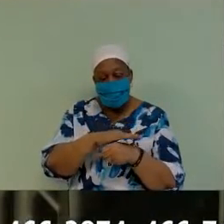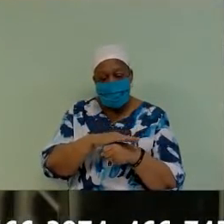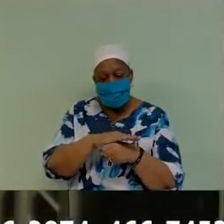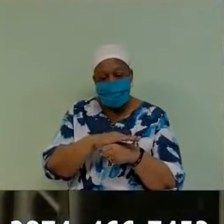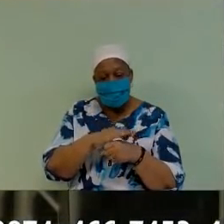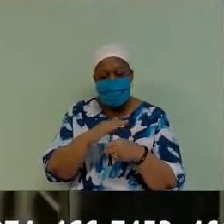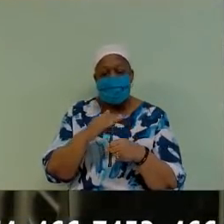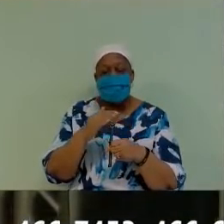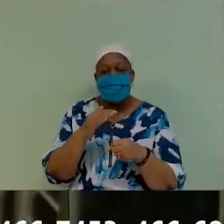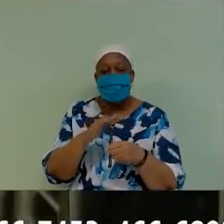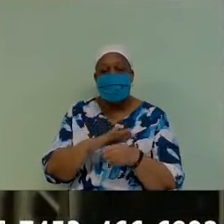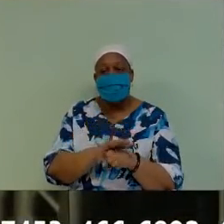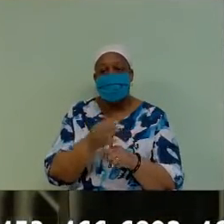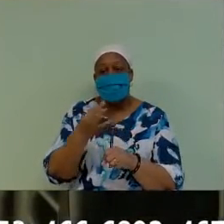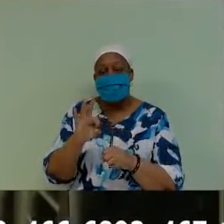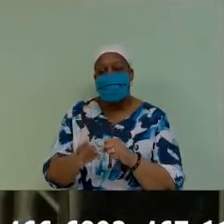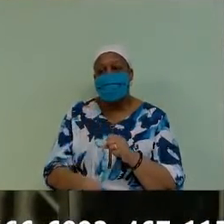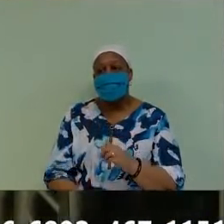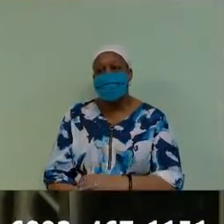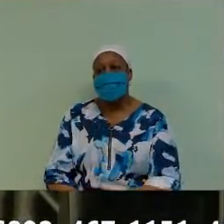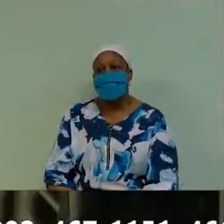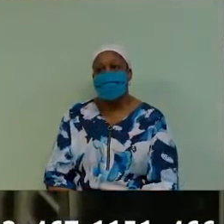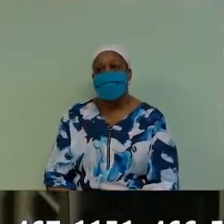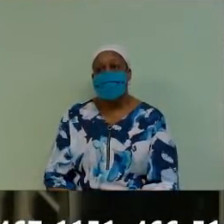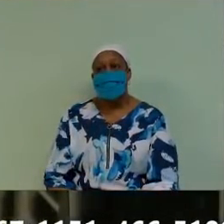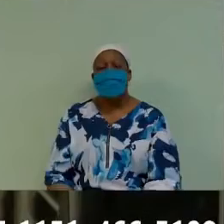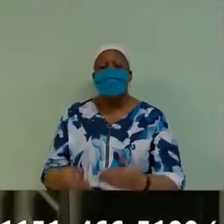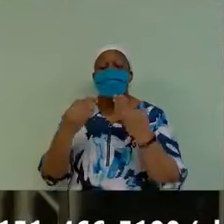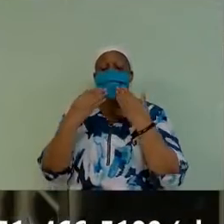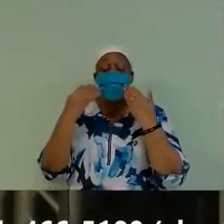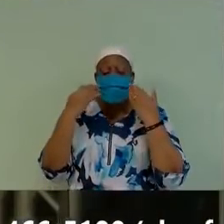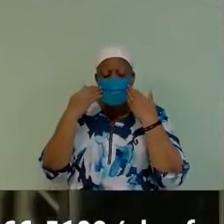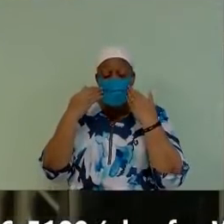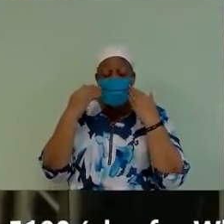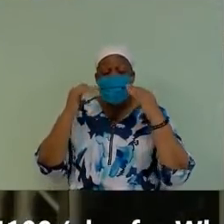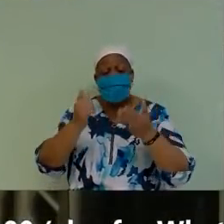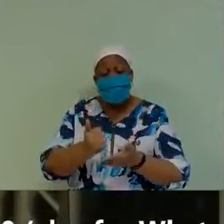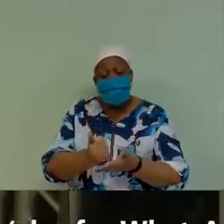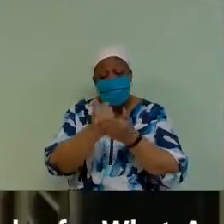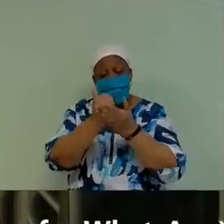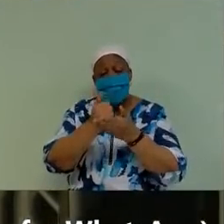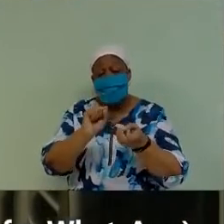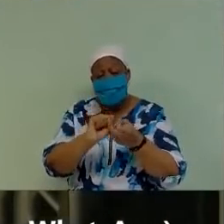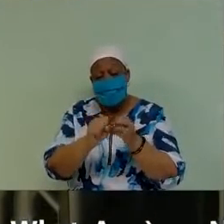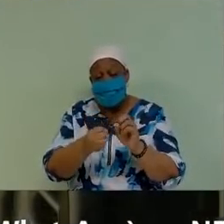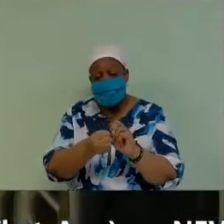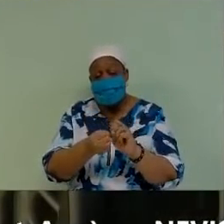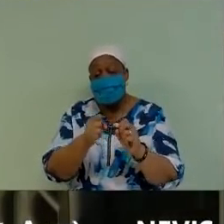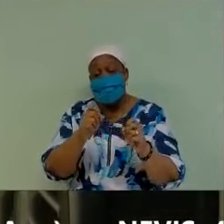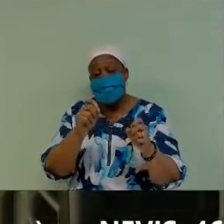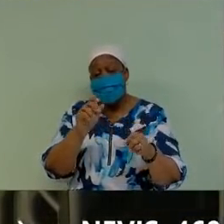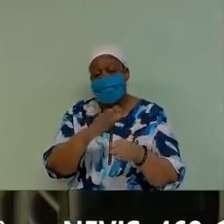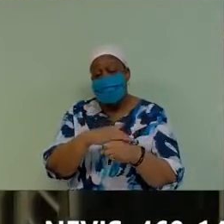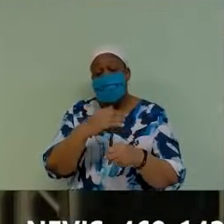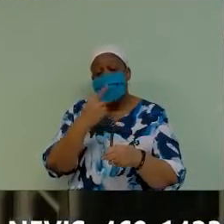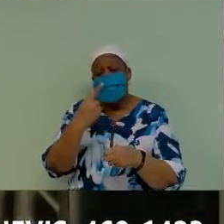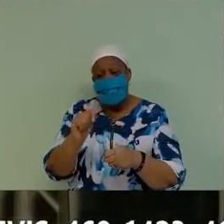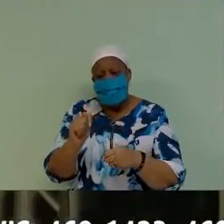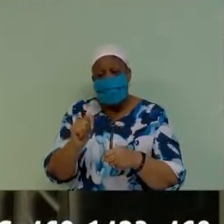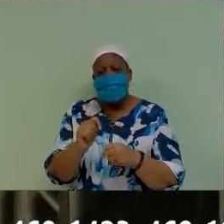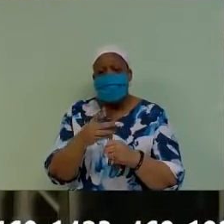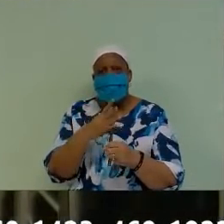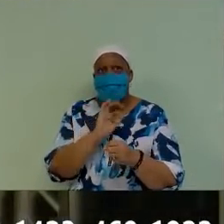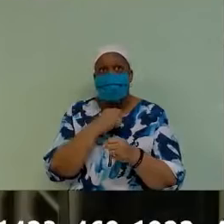a part of a comprehensive strategy in the fight against COVID-19. And so